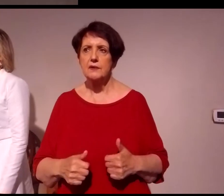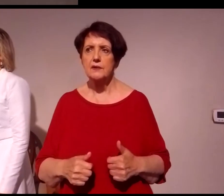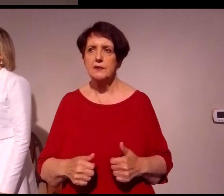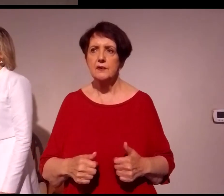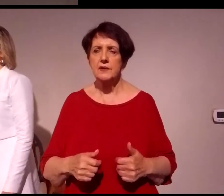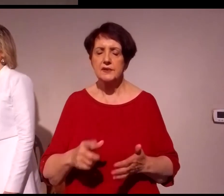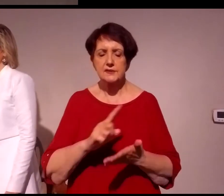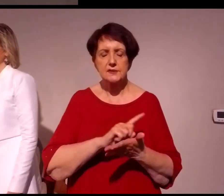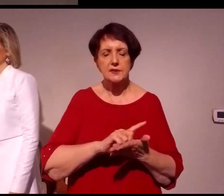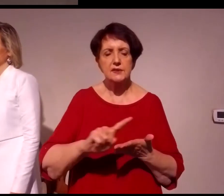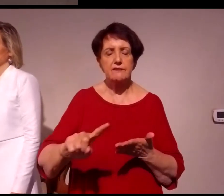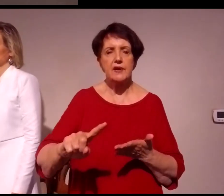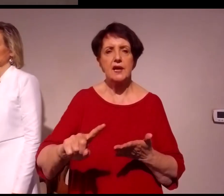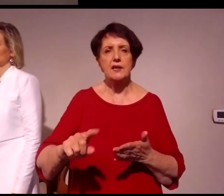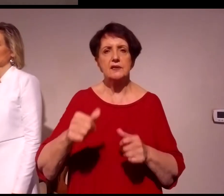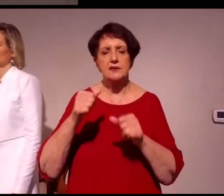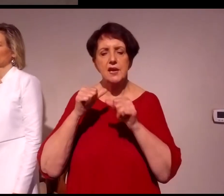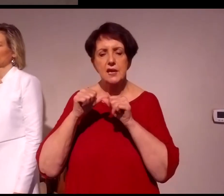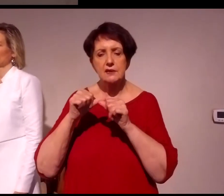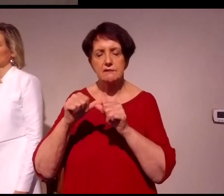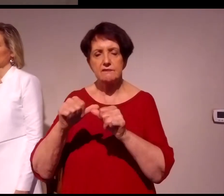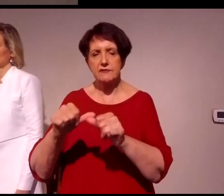the divine, infinite.